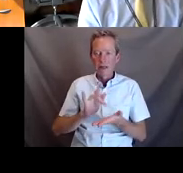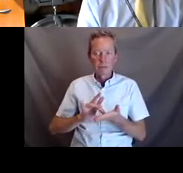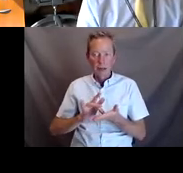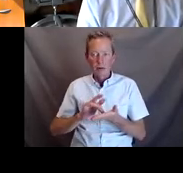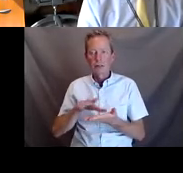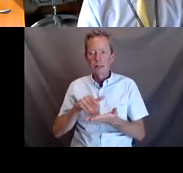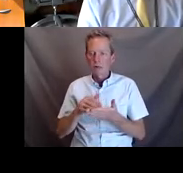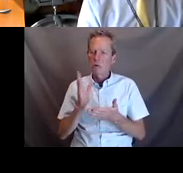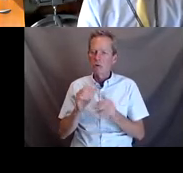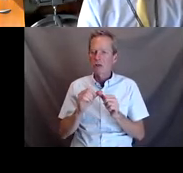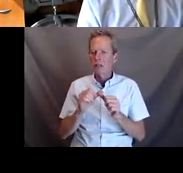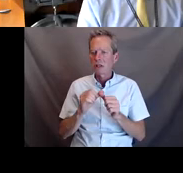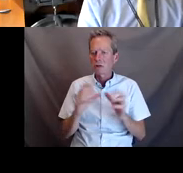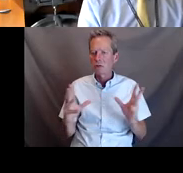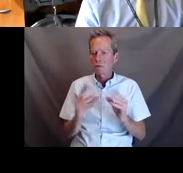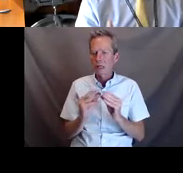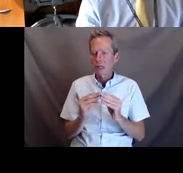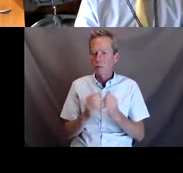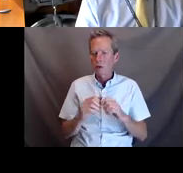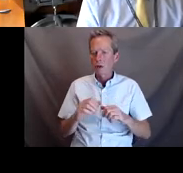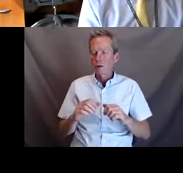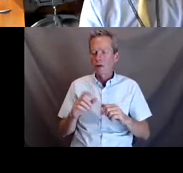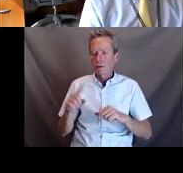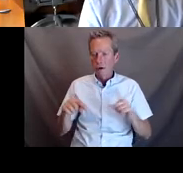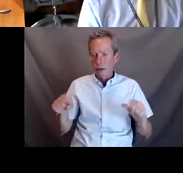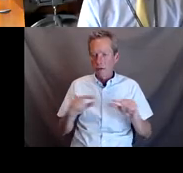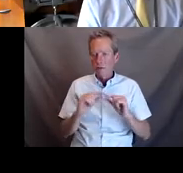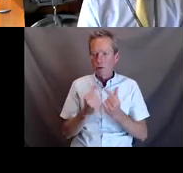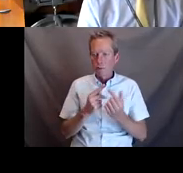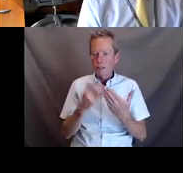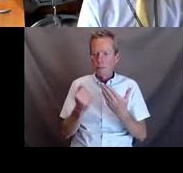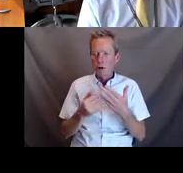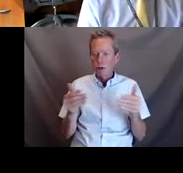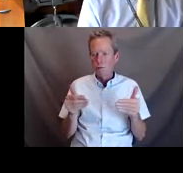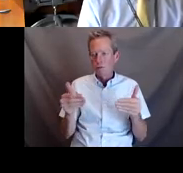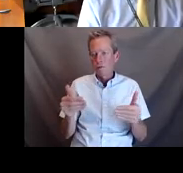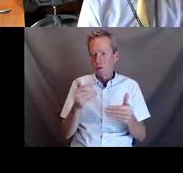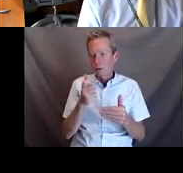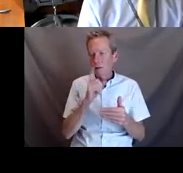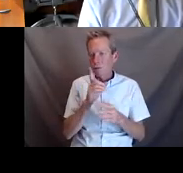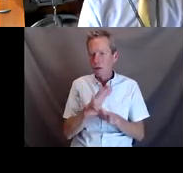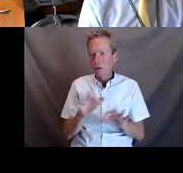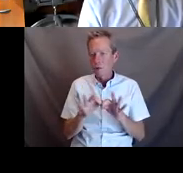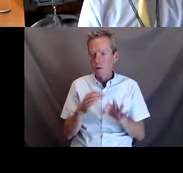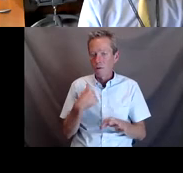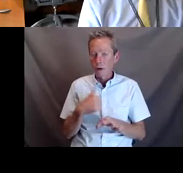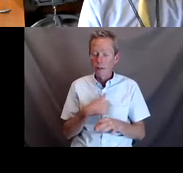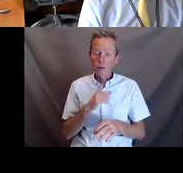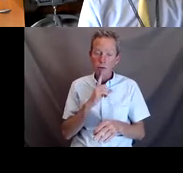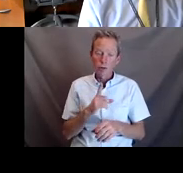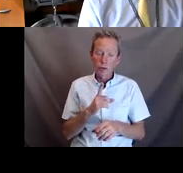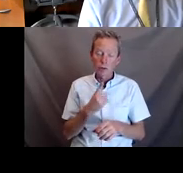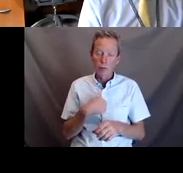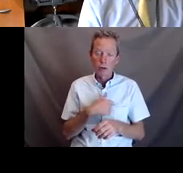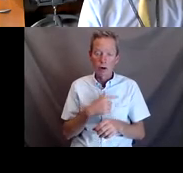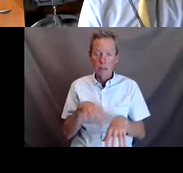continue to do that on an ongoing basis as the project moves forward, because it is really important for us to ensure that we are